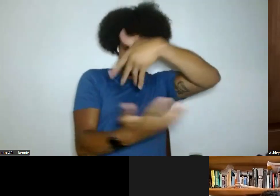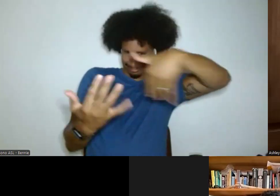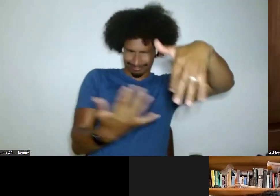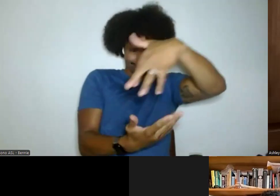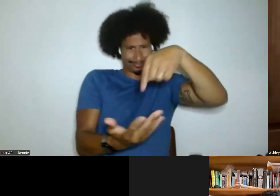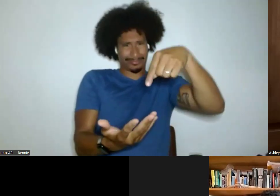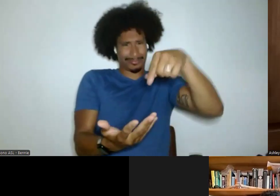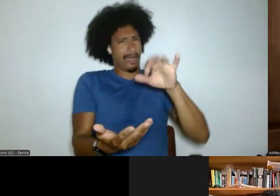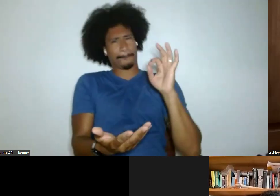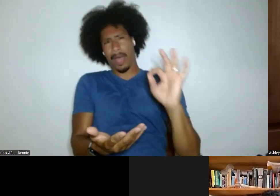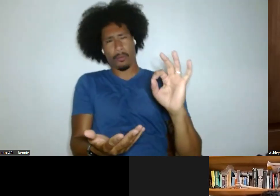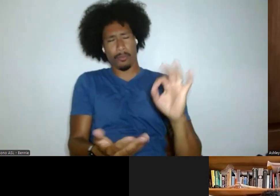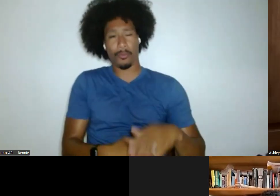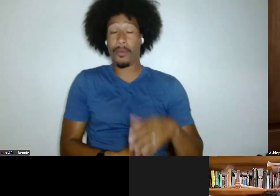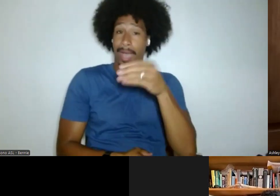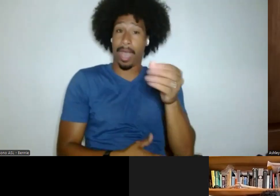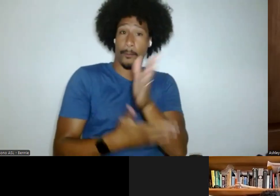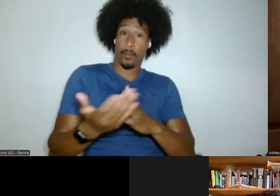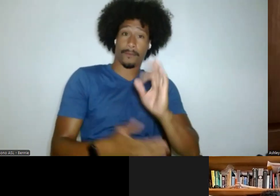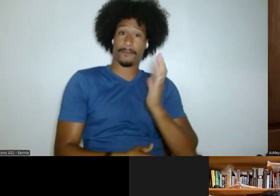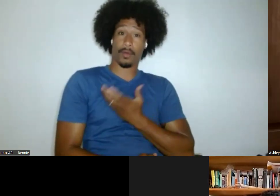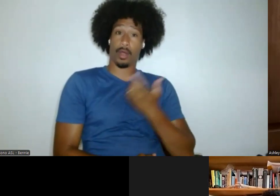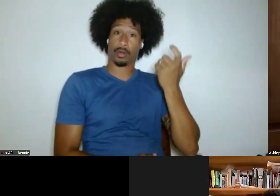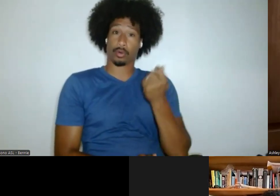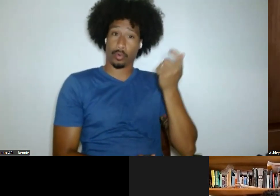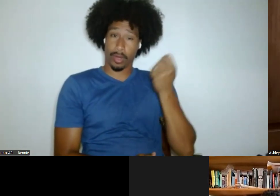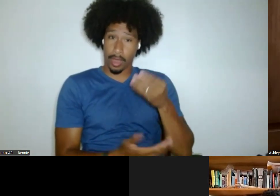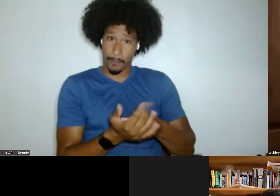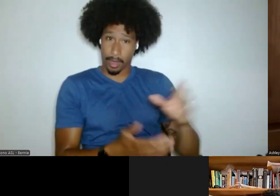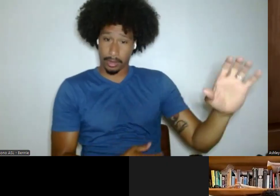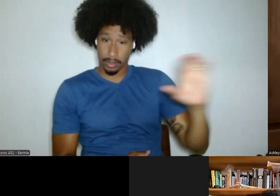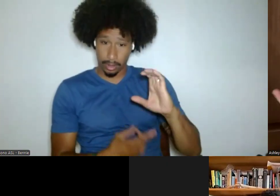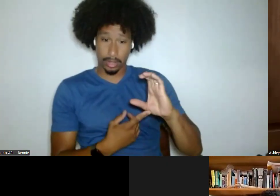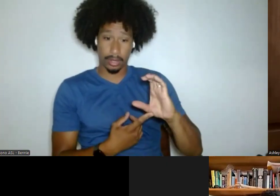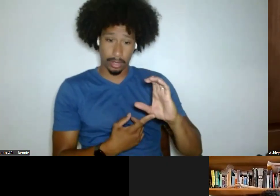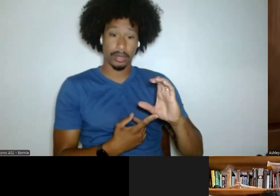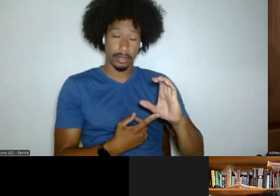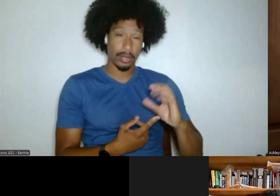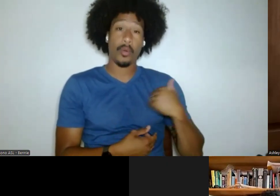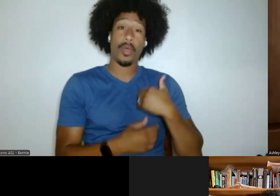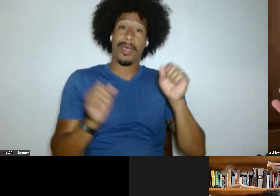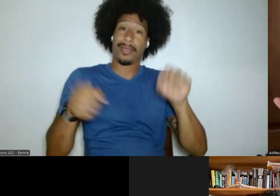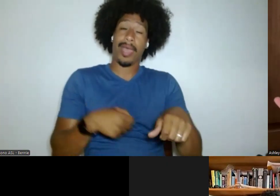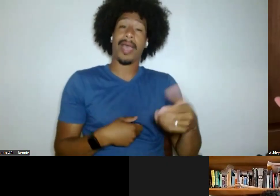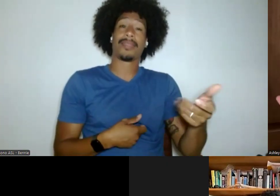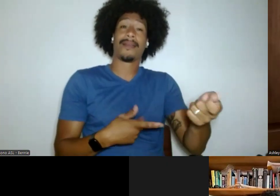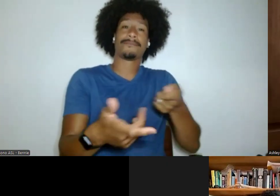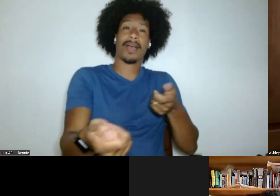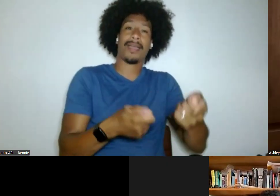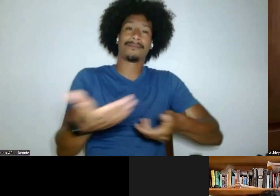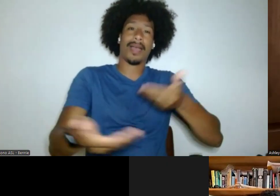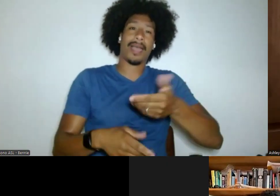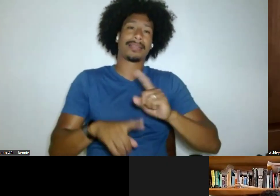grant, our colleague Elizabeth, who's in musicology, we're allowed to invite in disabled artists for educational